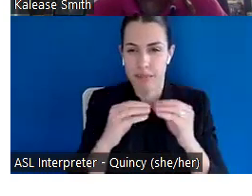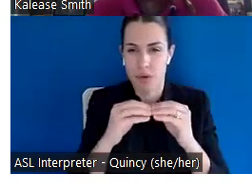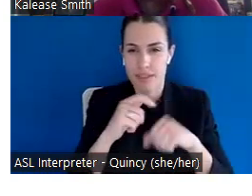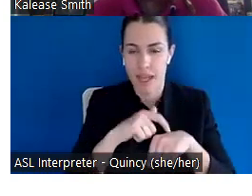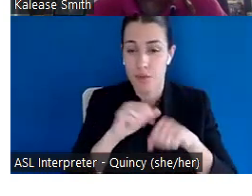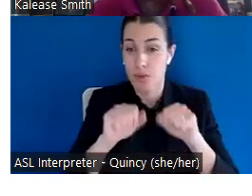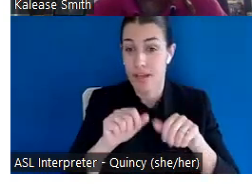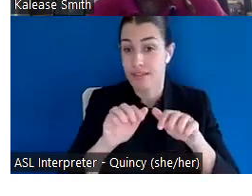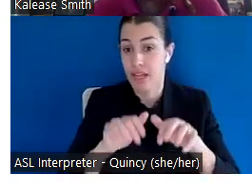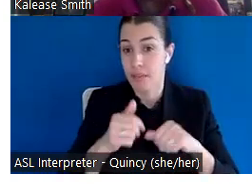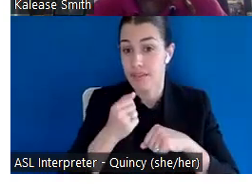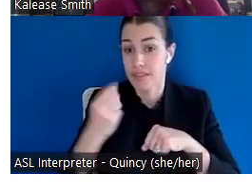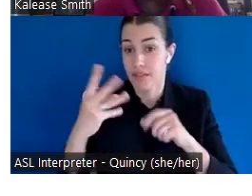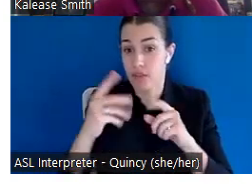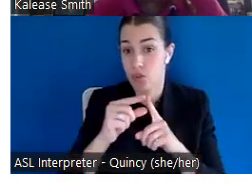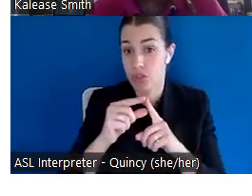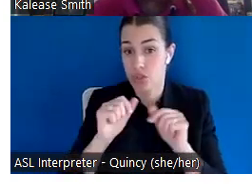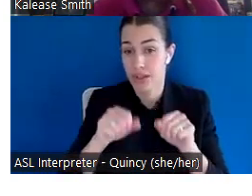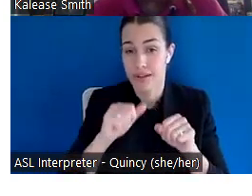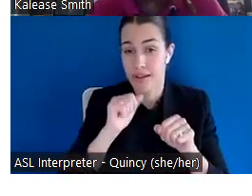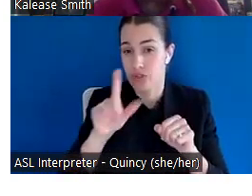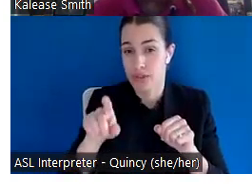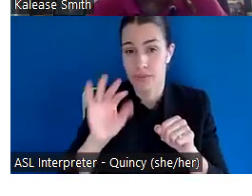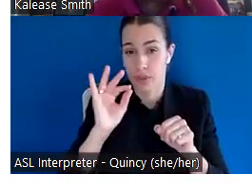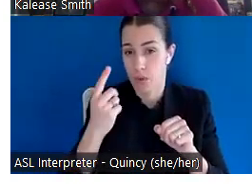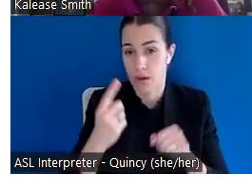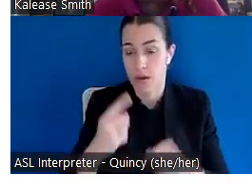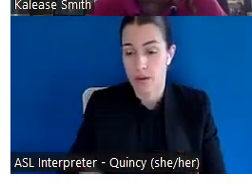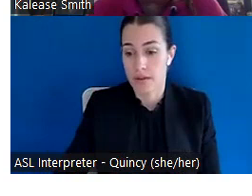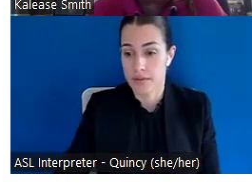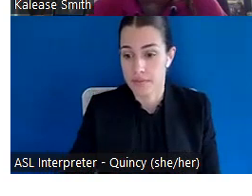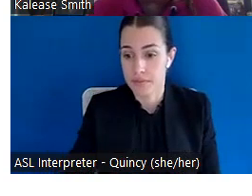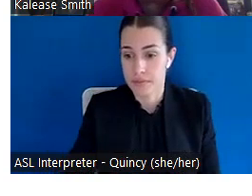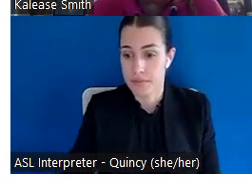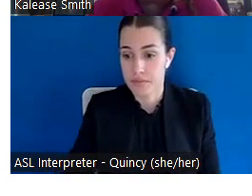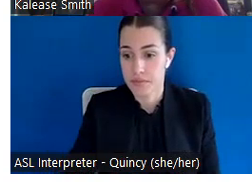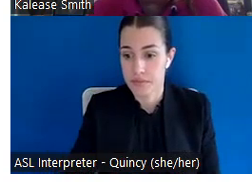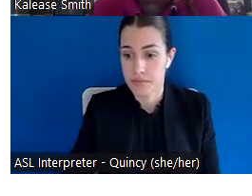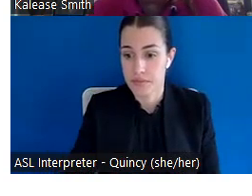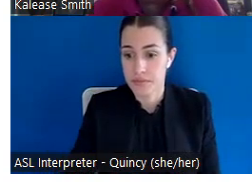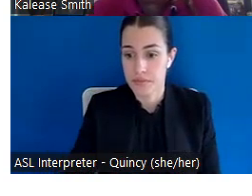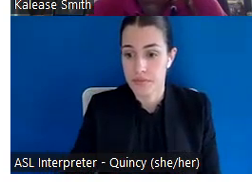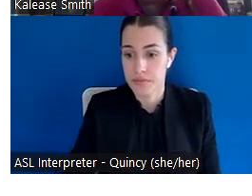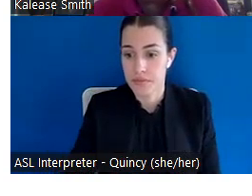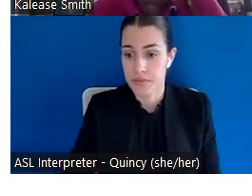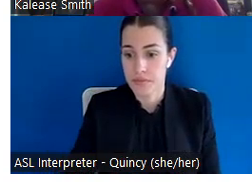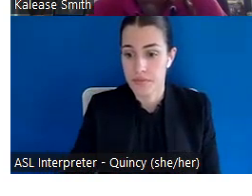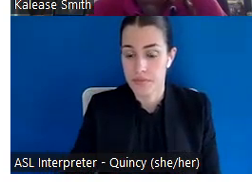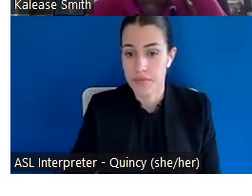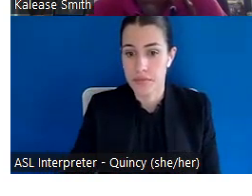in multiple words as well, which I think is great. Kind of get an idea of the folks who are here and how we can learn from each